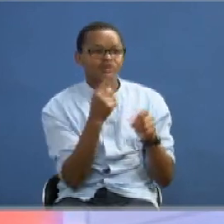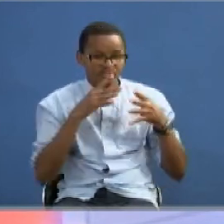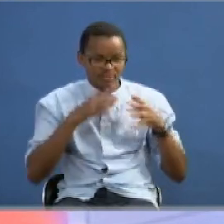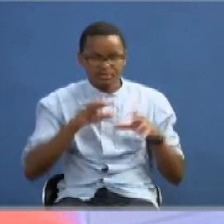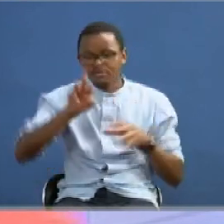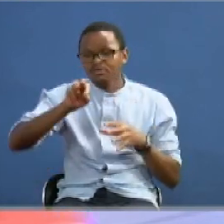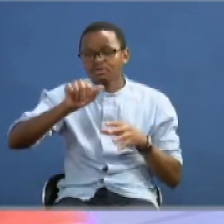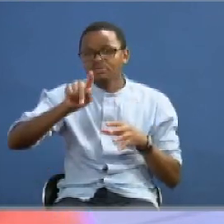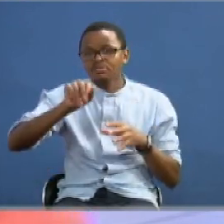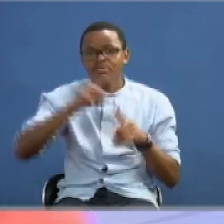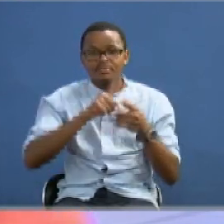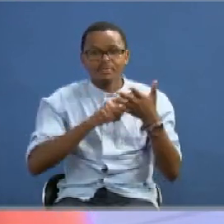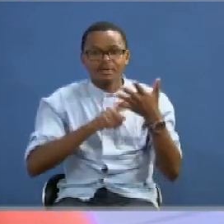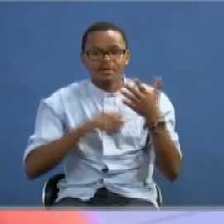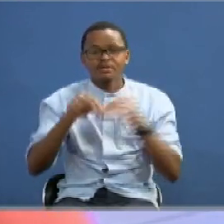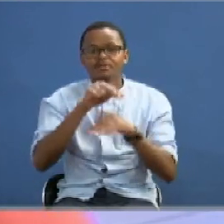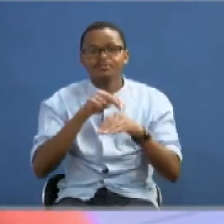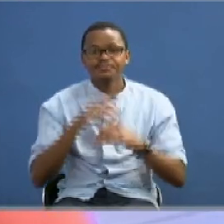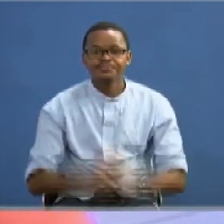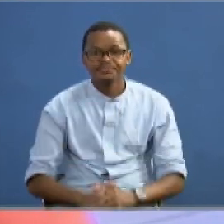of Makueni, but to the nation at large?